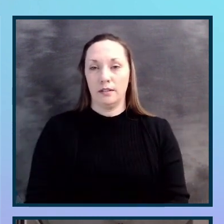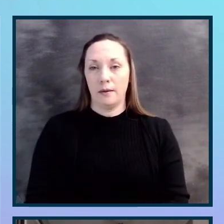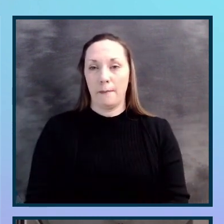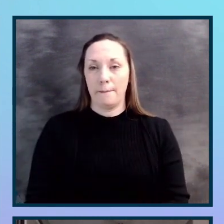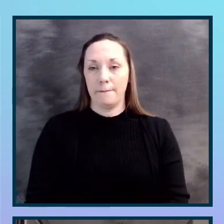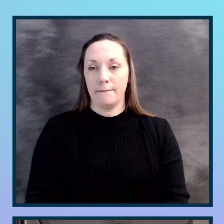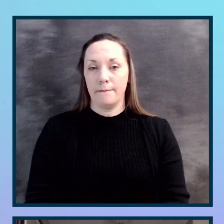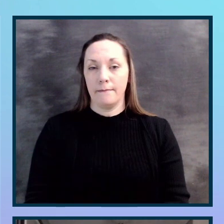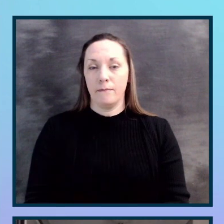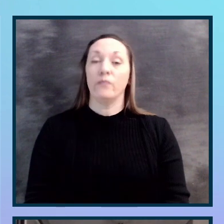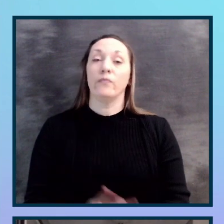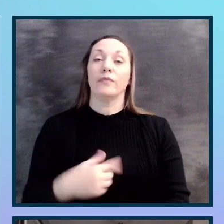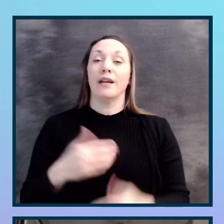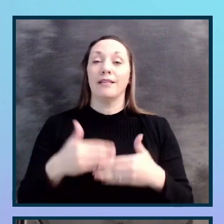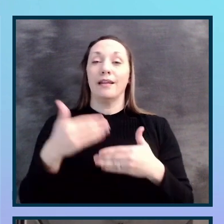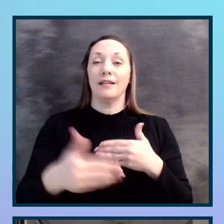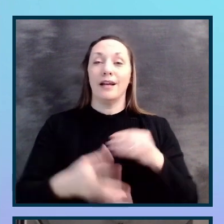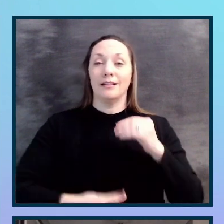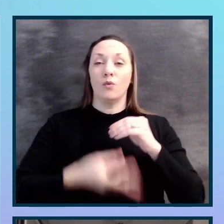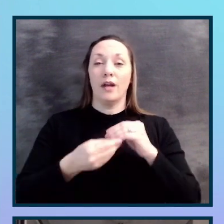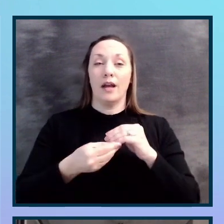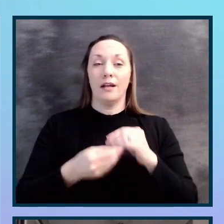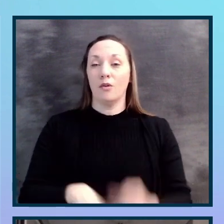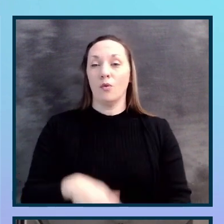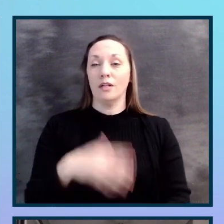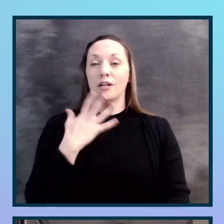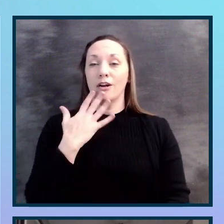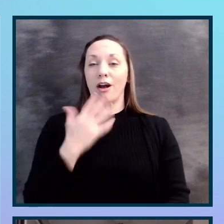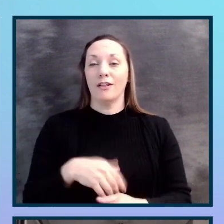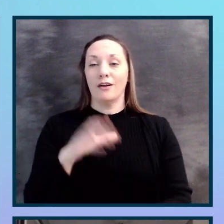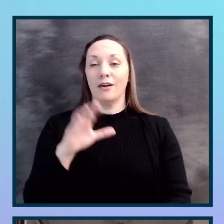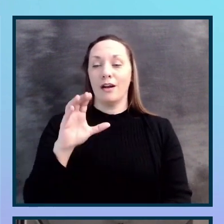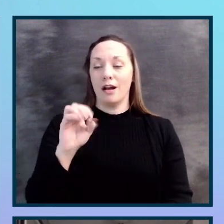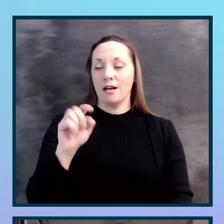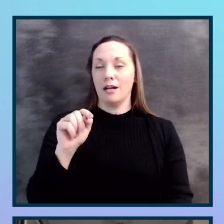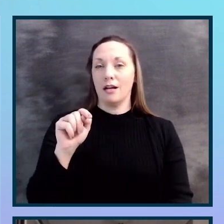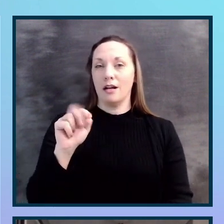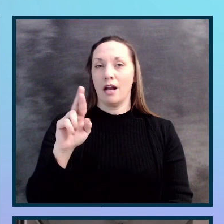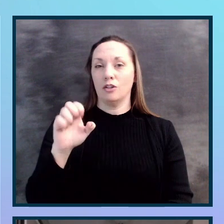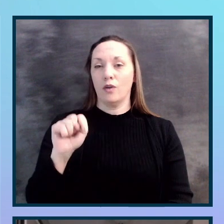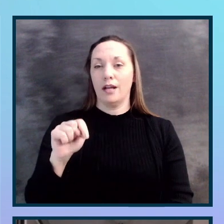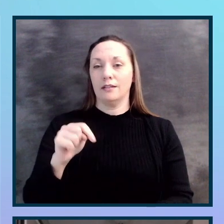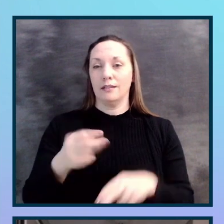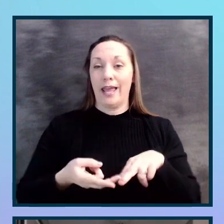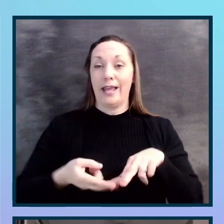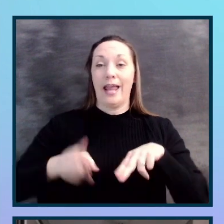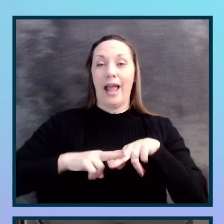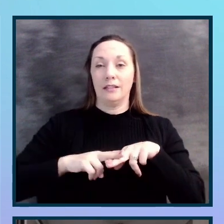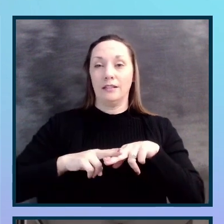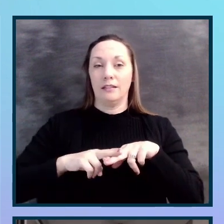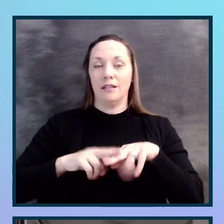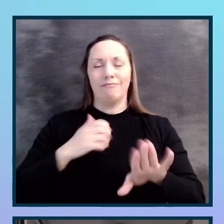The next one that we added is color contrast enhanced. The color contrast